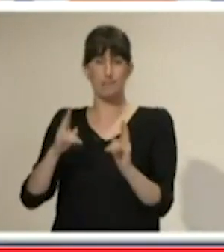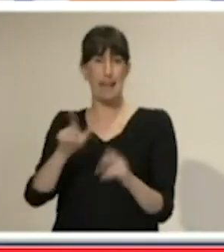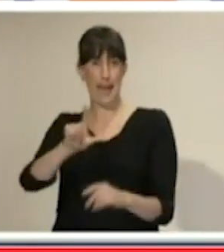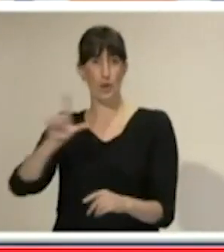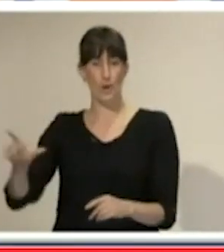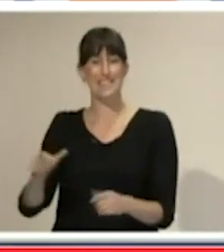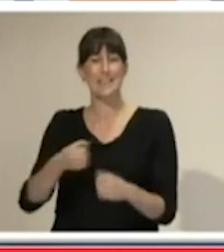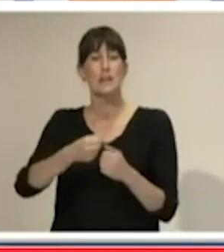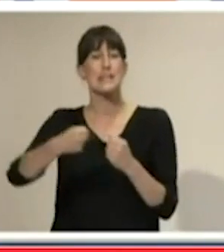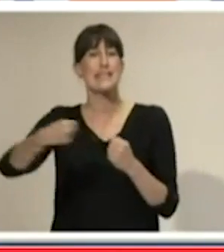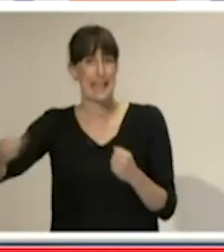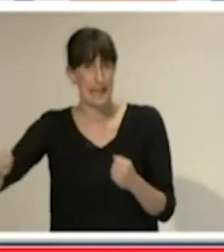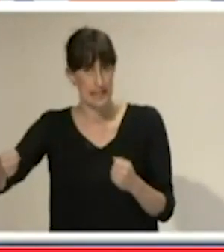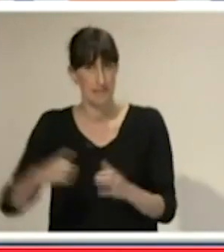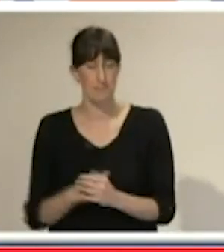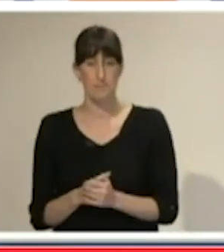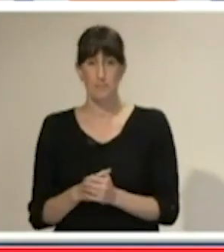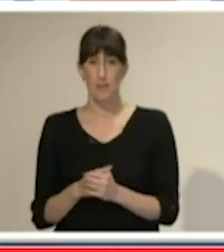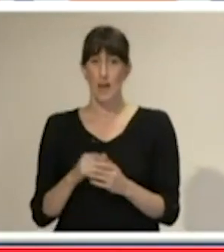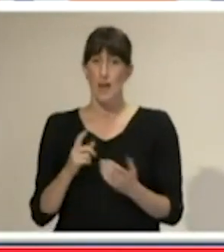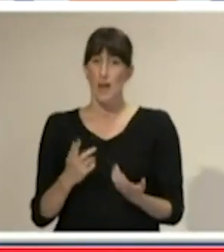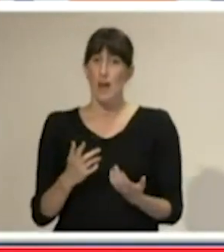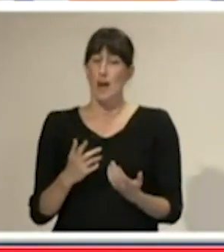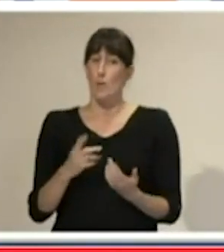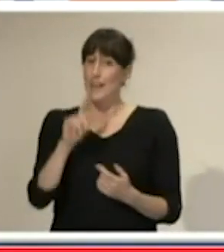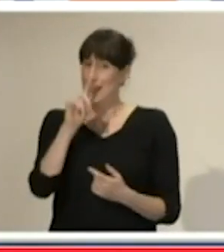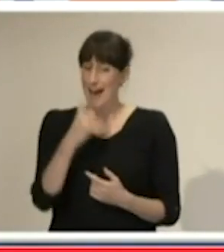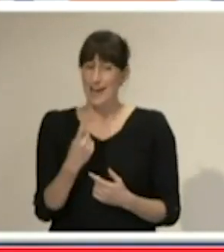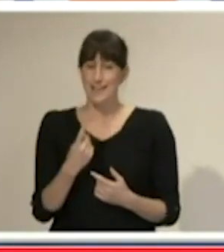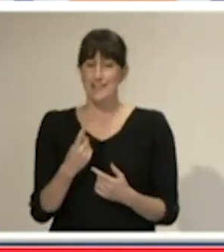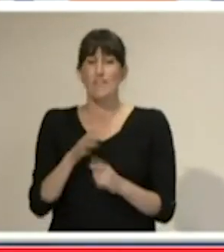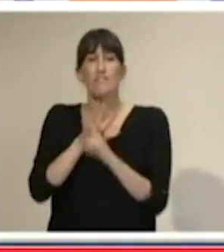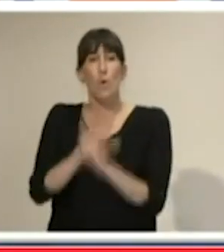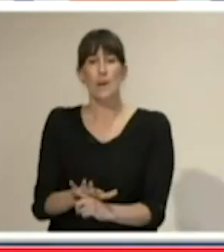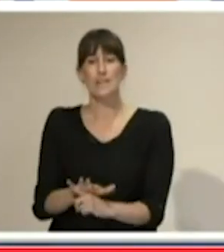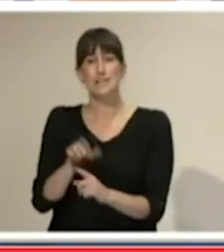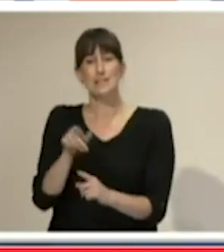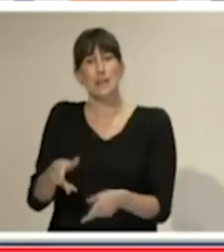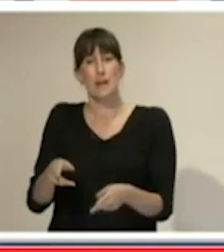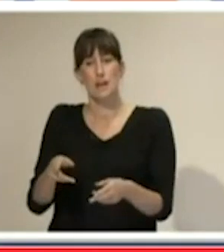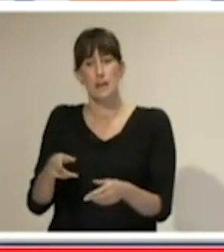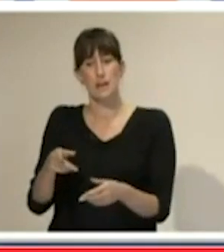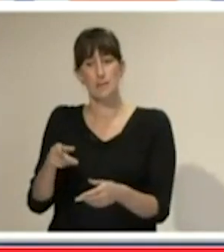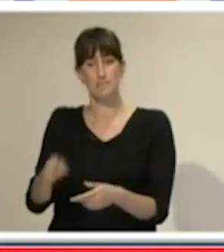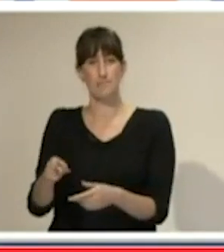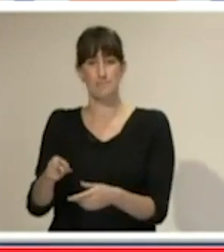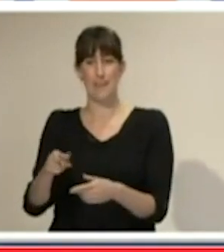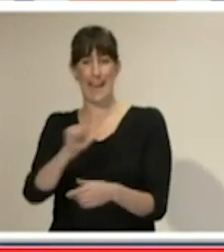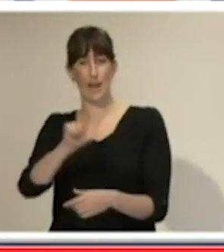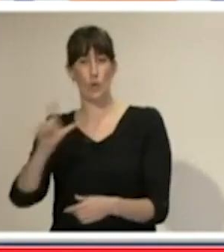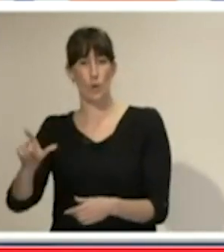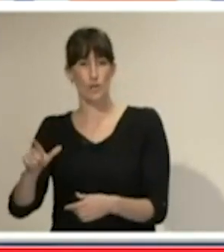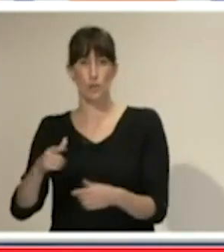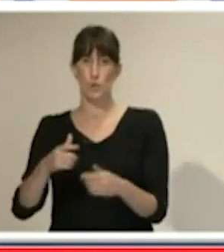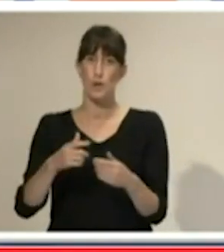as much as we're able to within the law. Although we cannot currently impose a commercial rent reduction, you've heard me speak to that a few